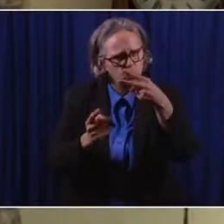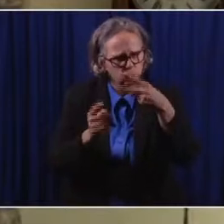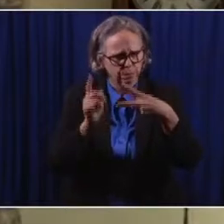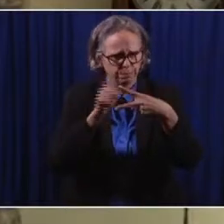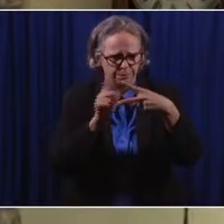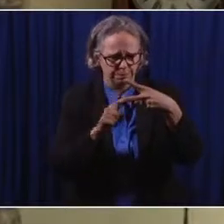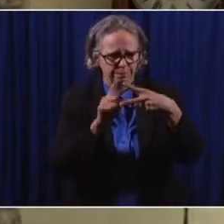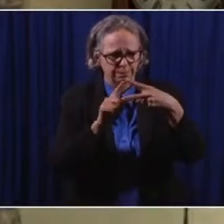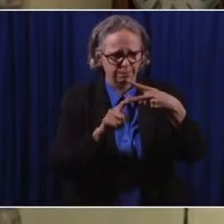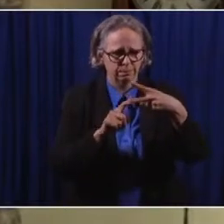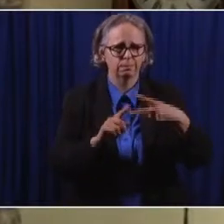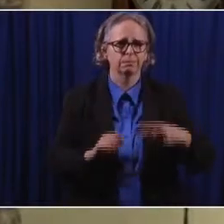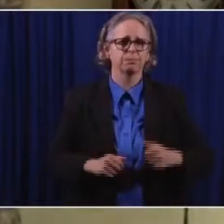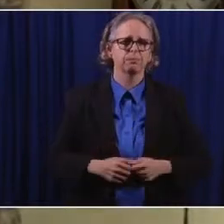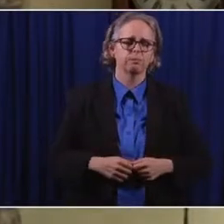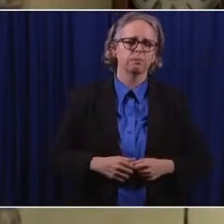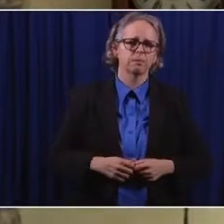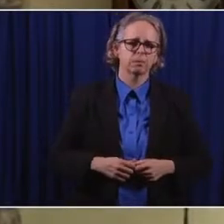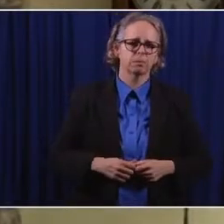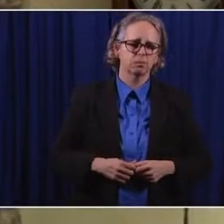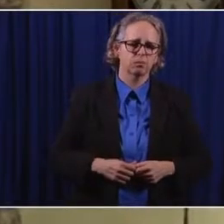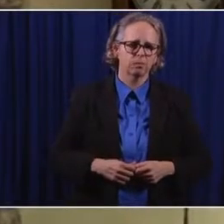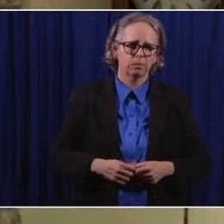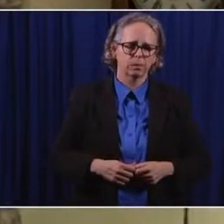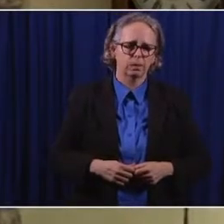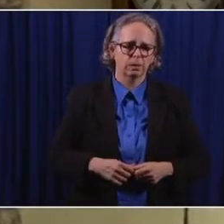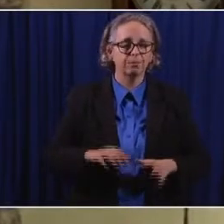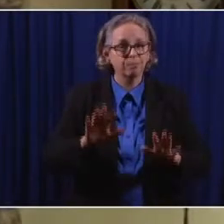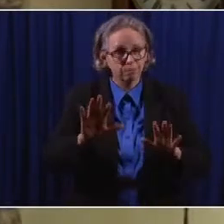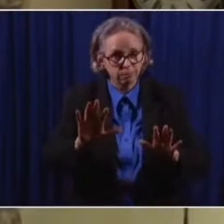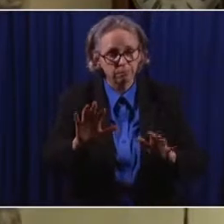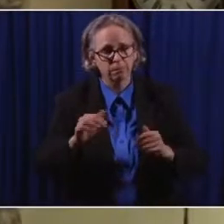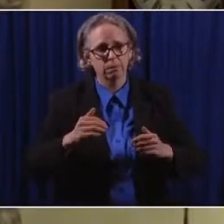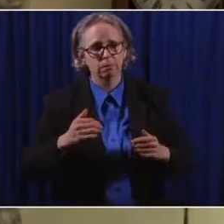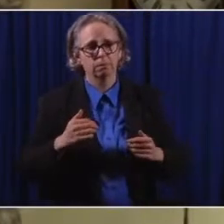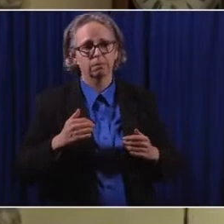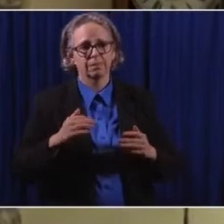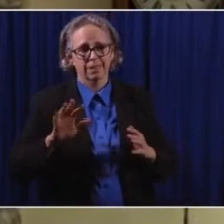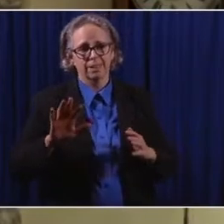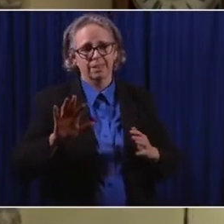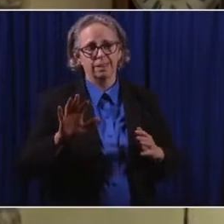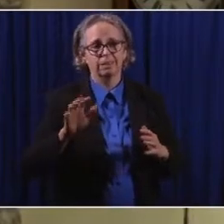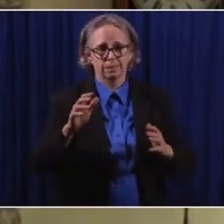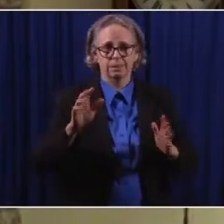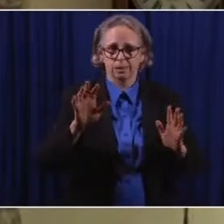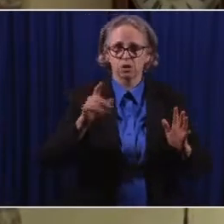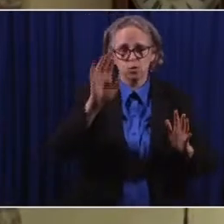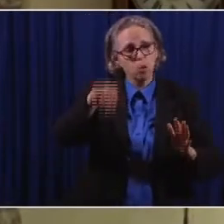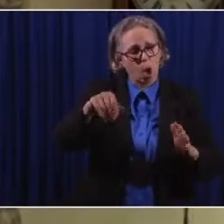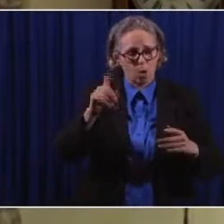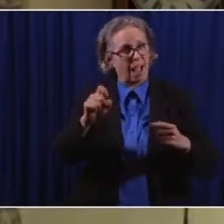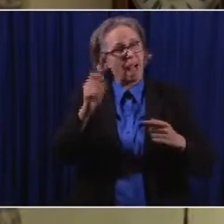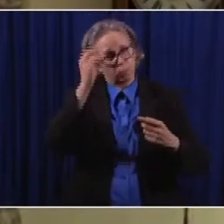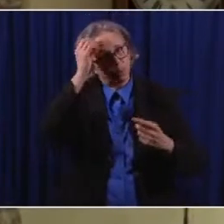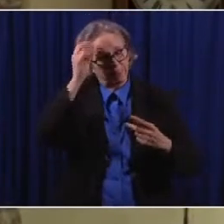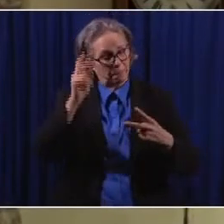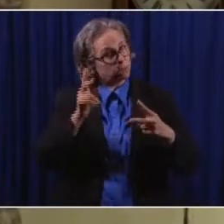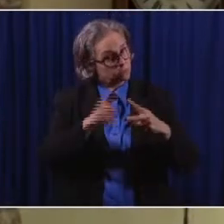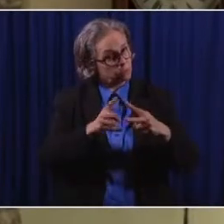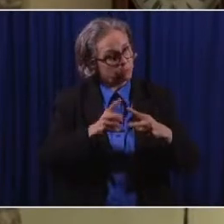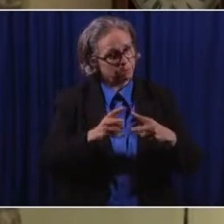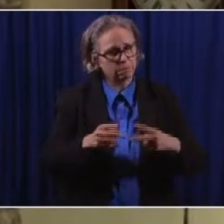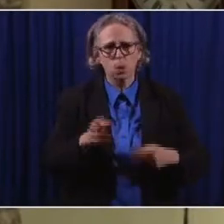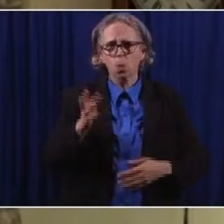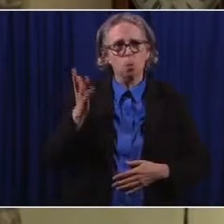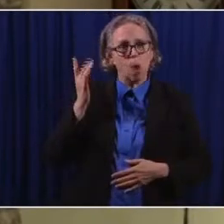We look at two things, and we asked them to look at two things because you can't get a picture by just one